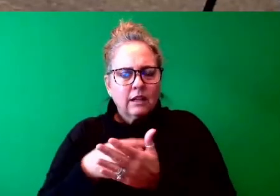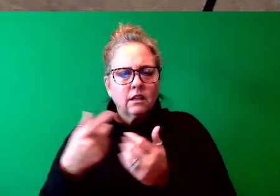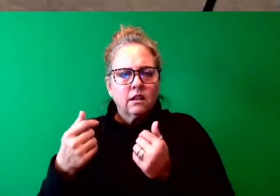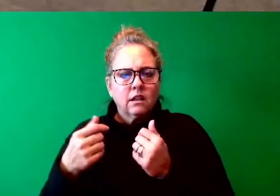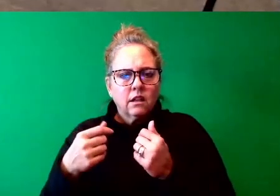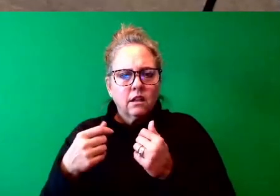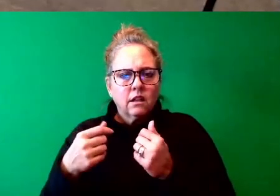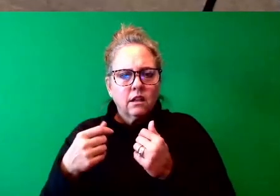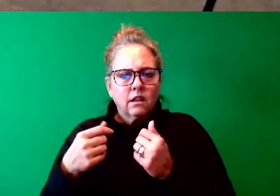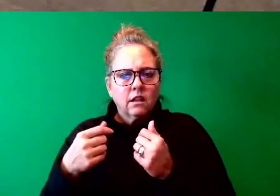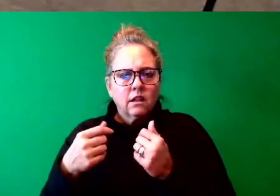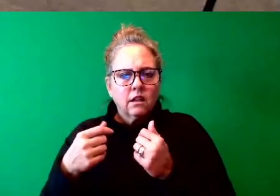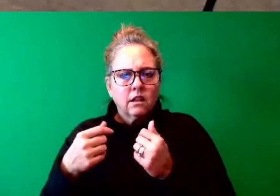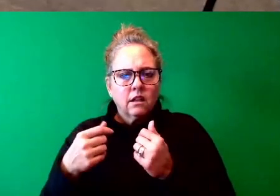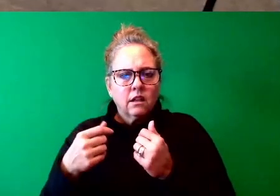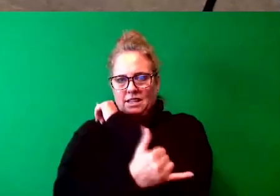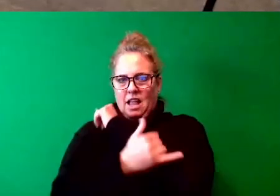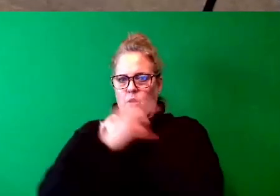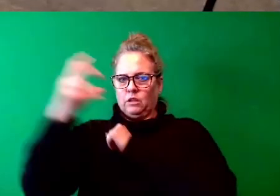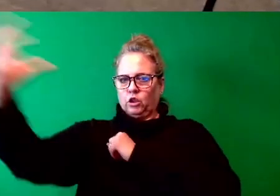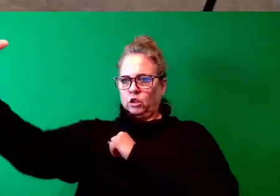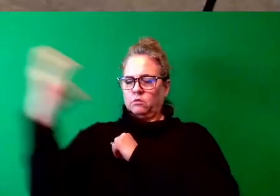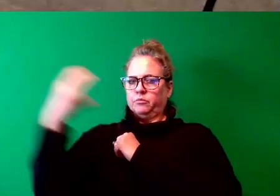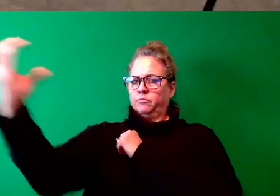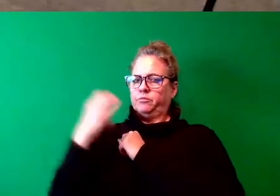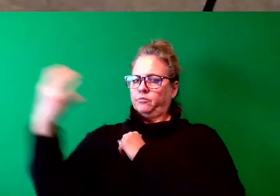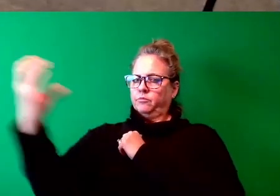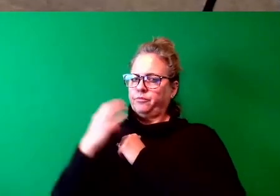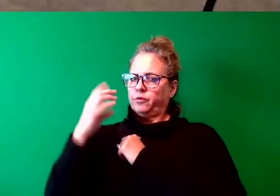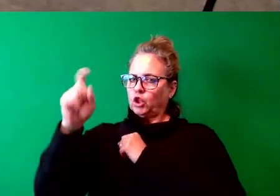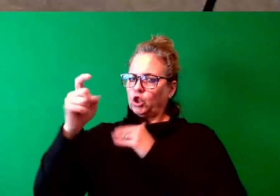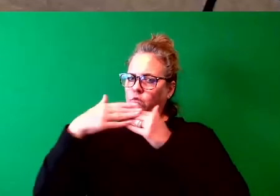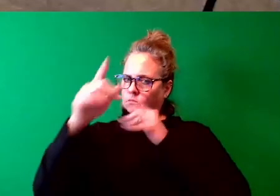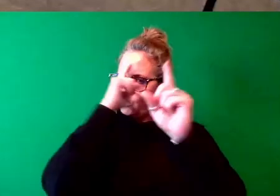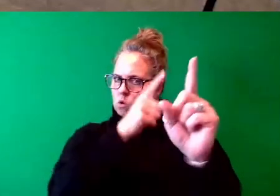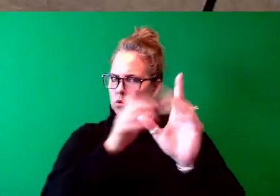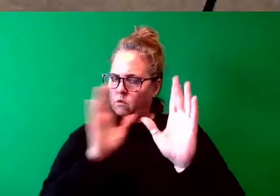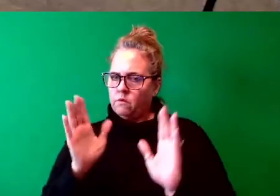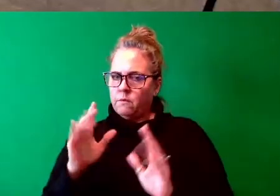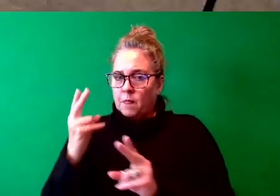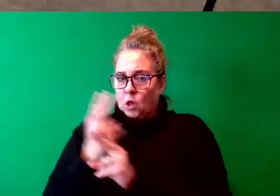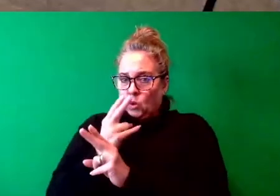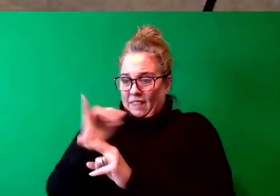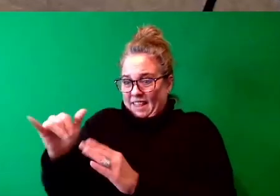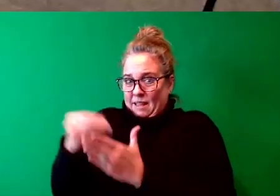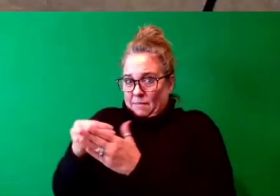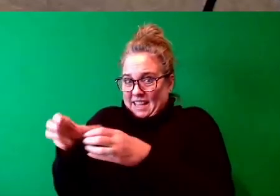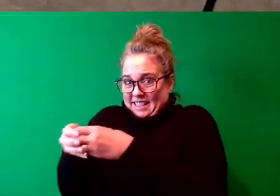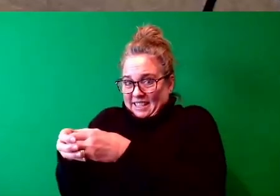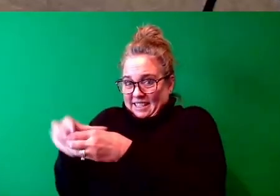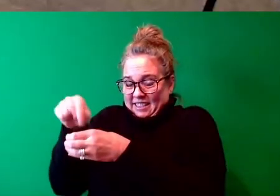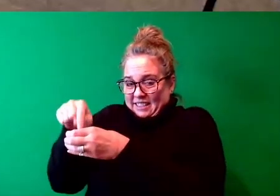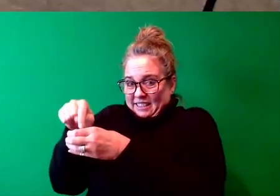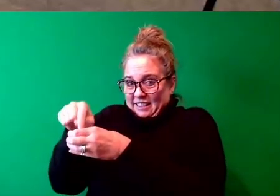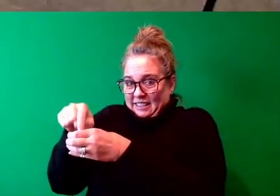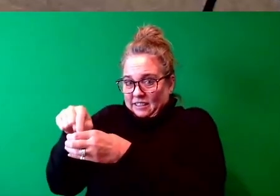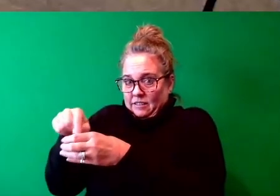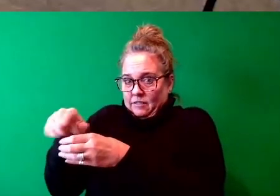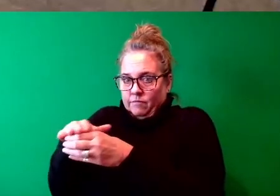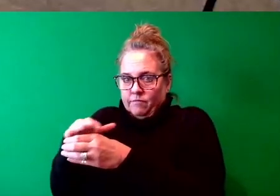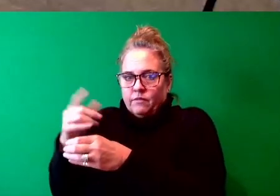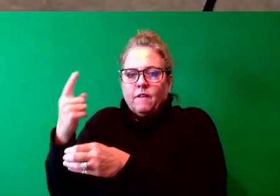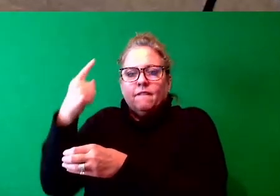strategy was to use the fund balance as part of that 5-year roadmap, incrementally, to get to the $1